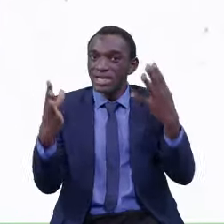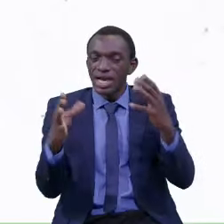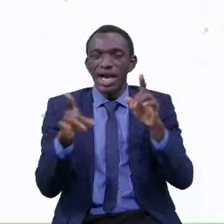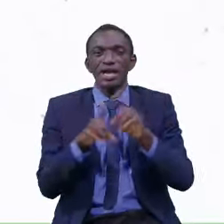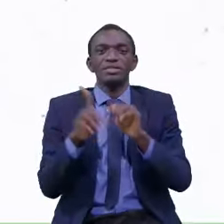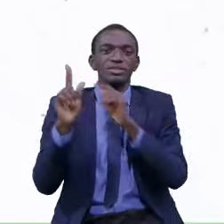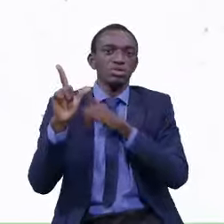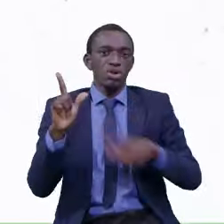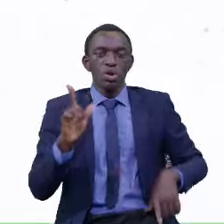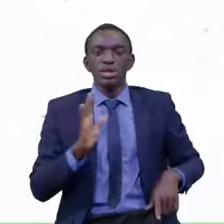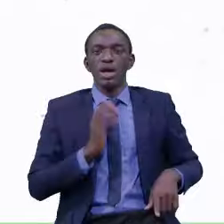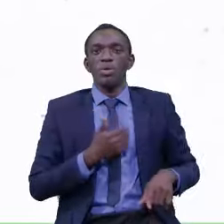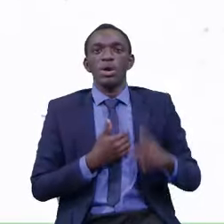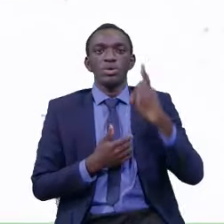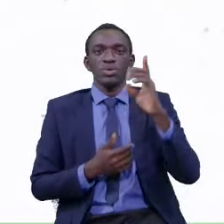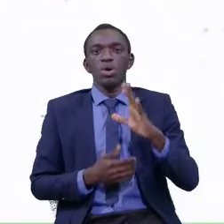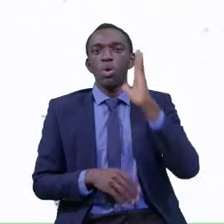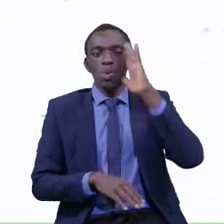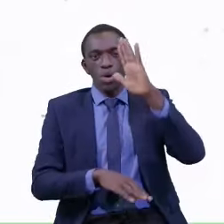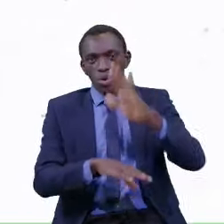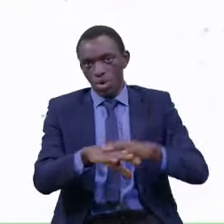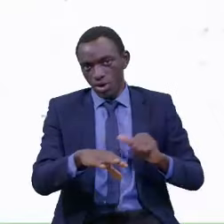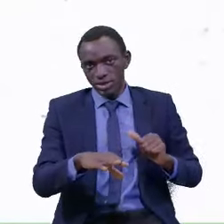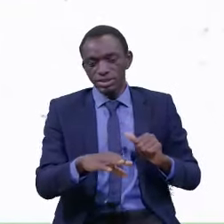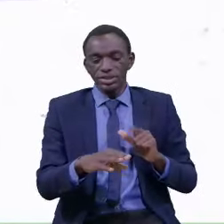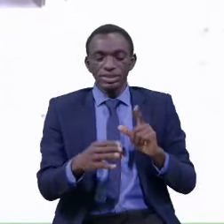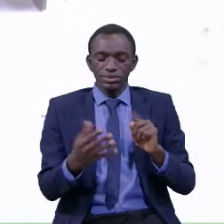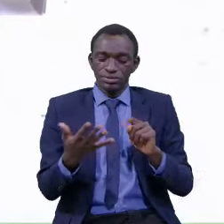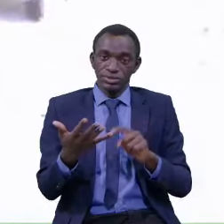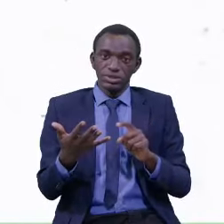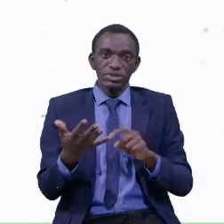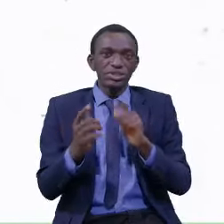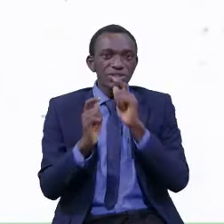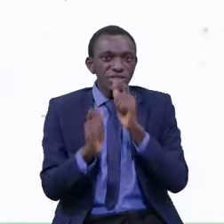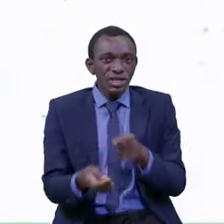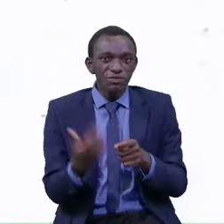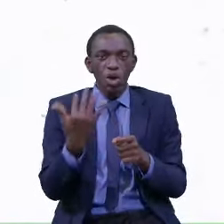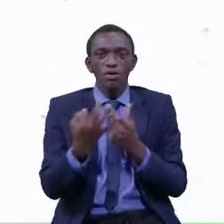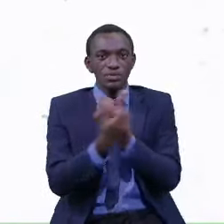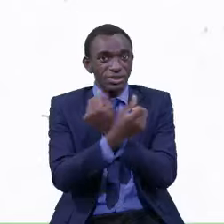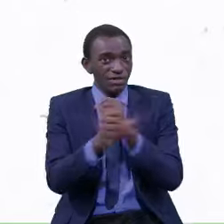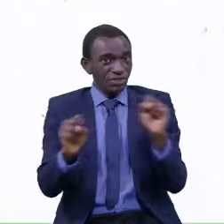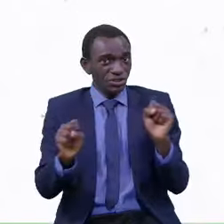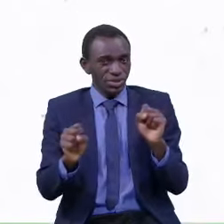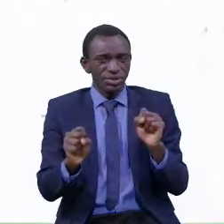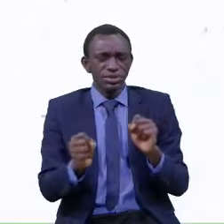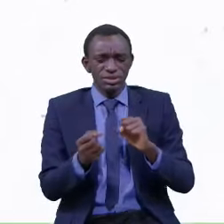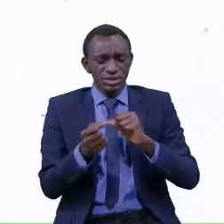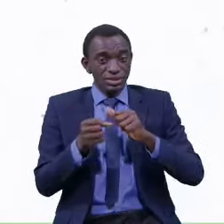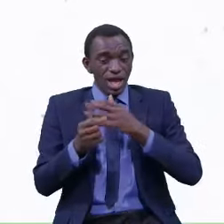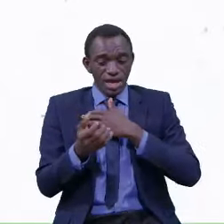shall call. The gift of salvation. Sanctification too is a gift. And the gift of